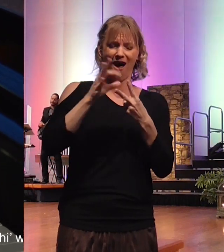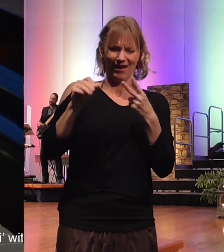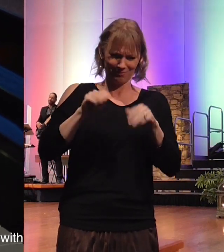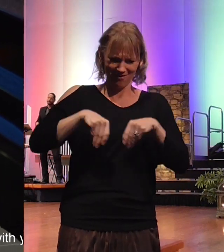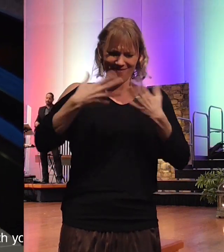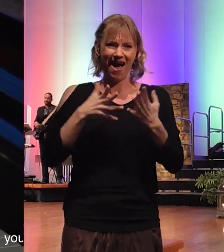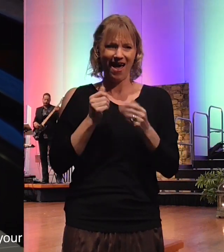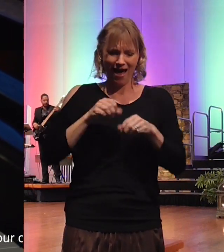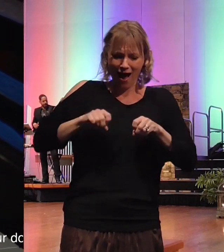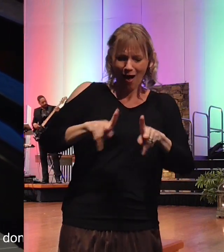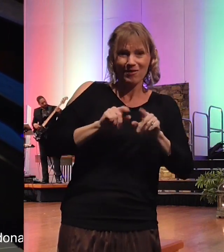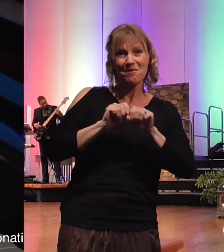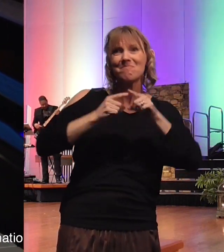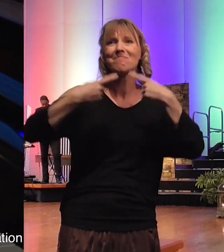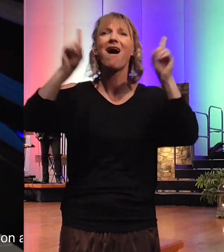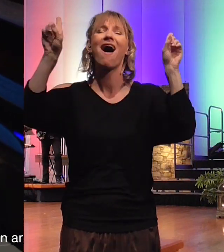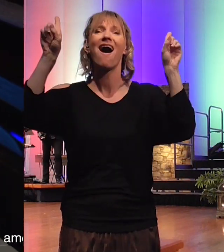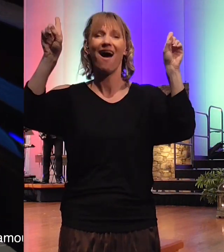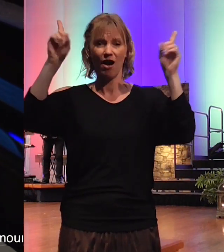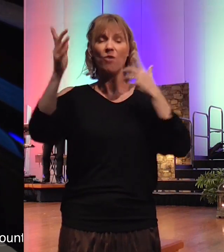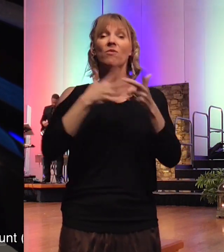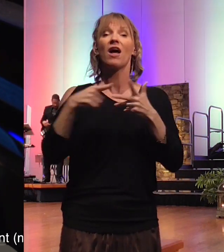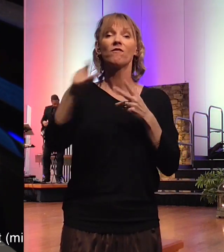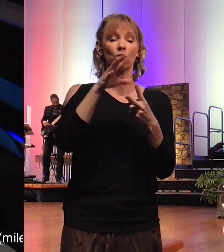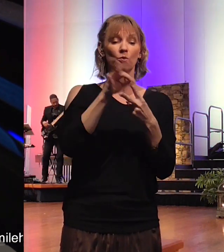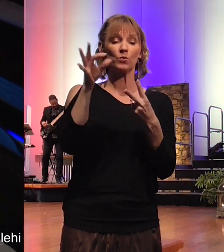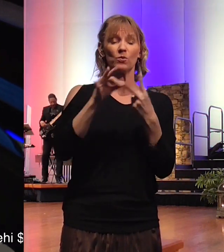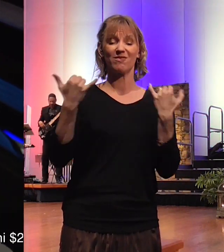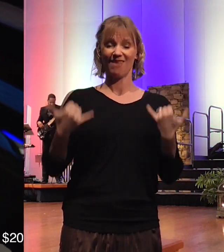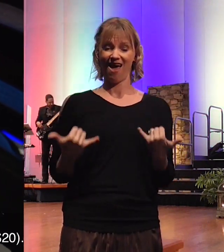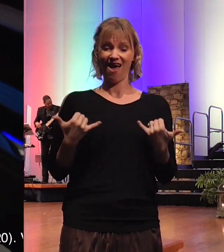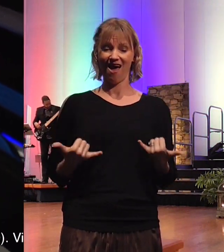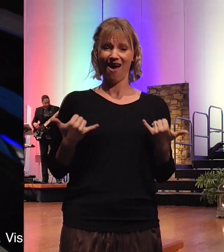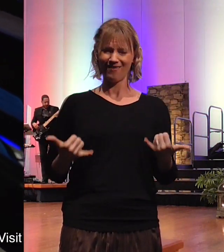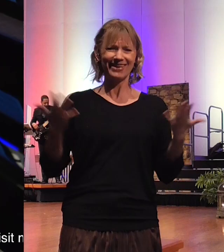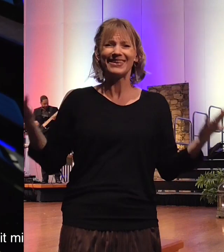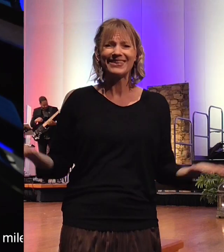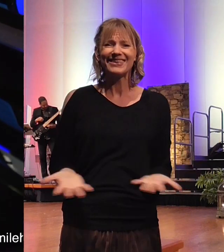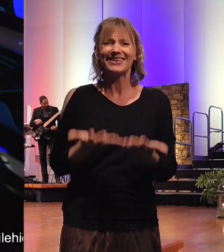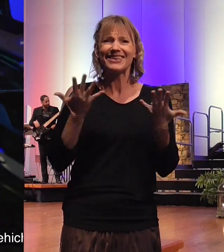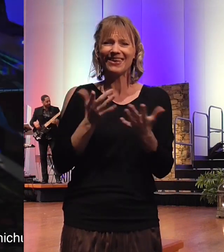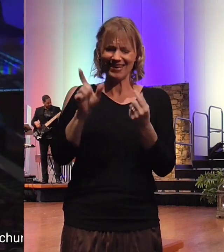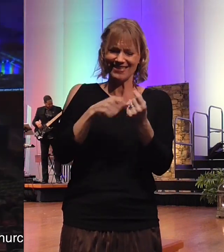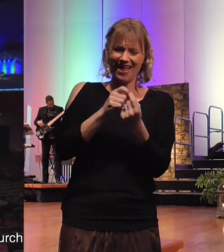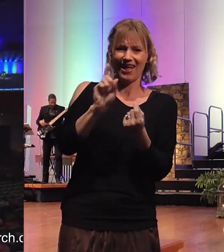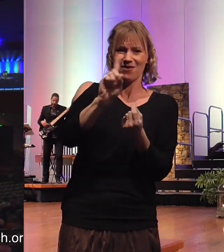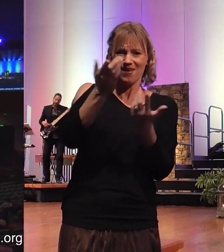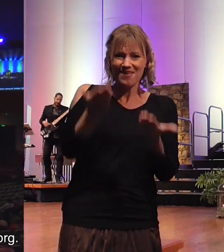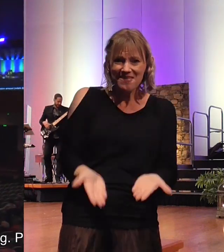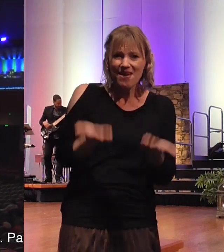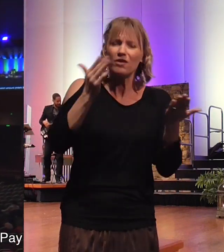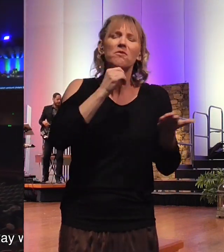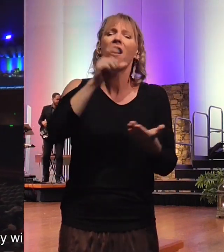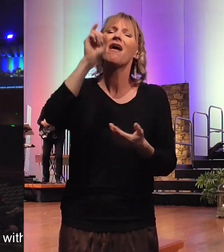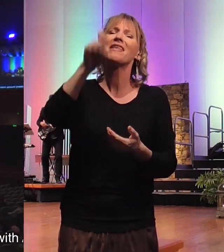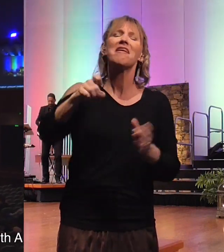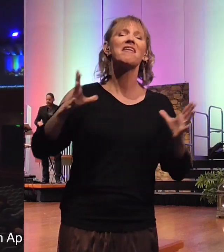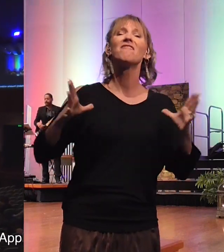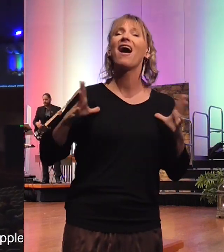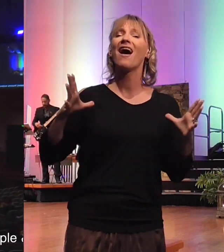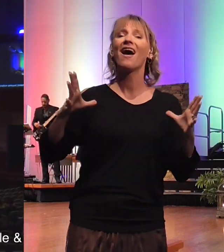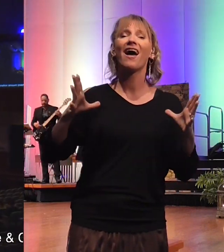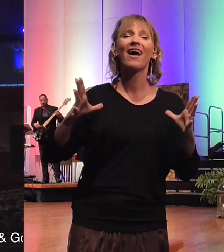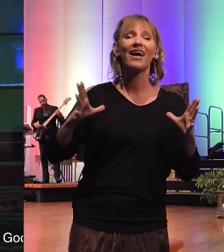you're choosing right now, it's right here where you are. You don't need a vacation.